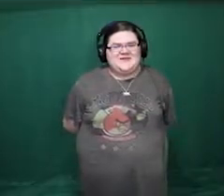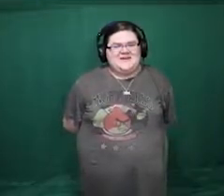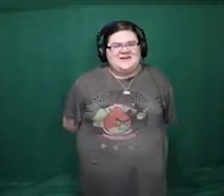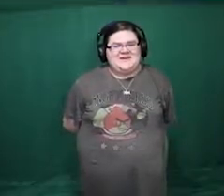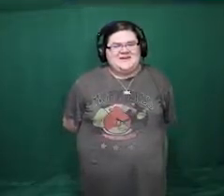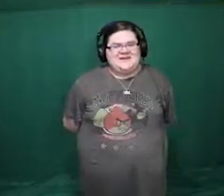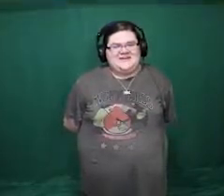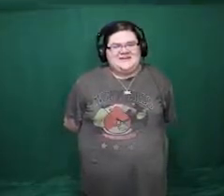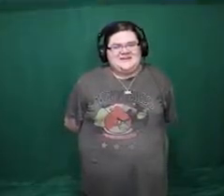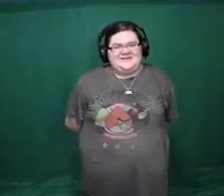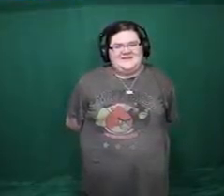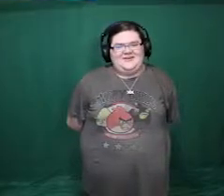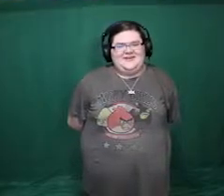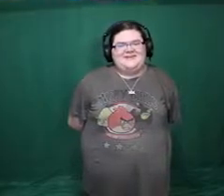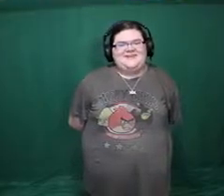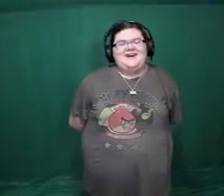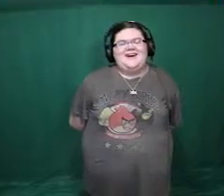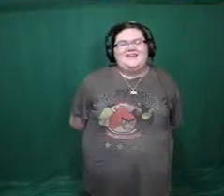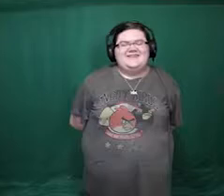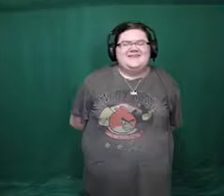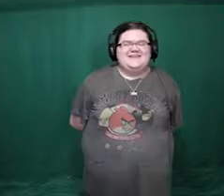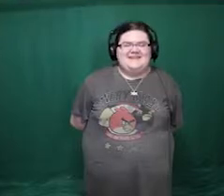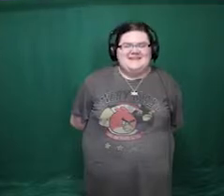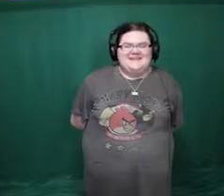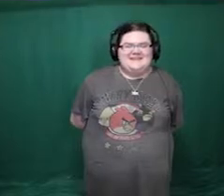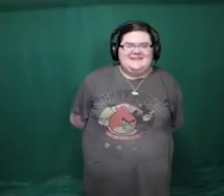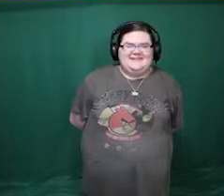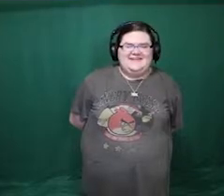Ethan, no. Oh, no, Ethan, come on. Ethan, no.